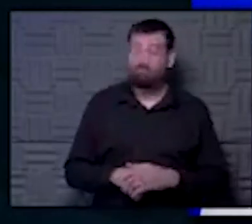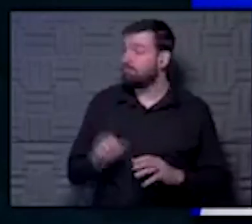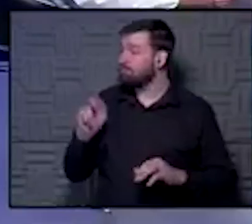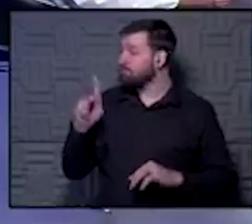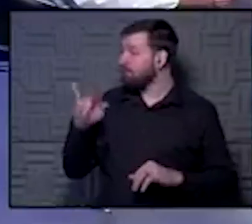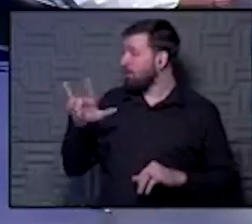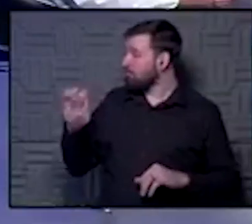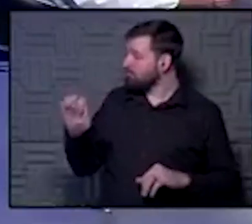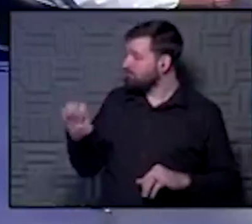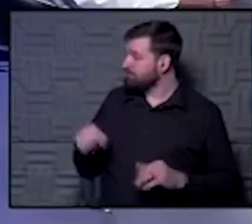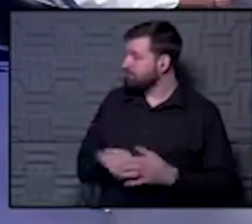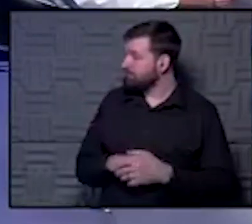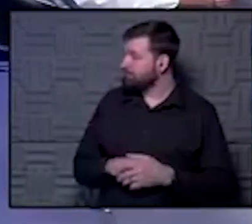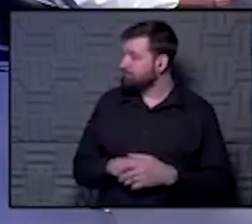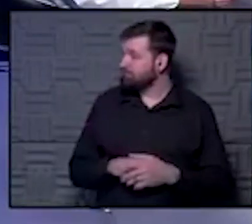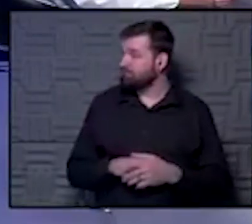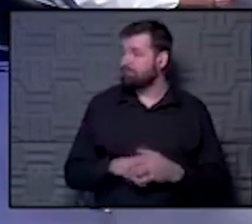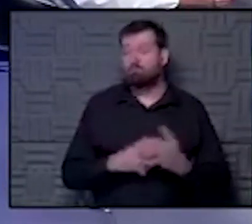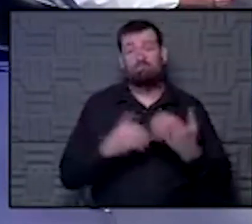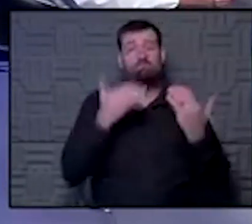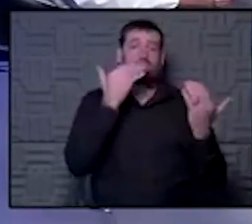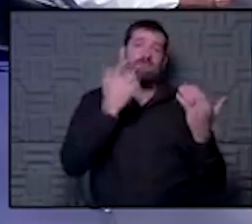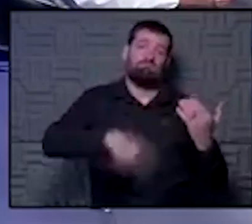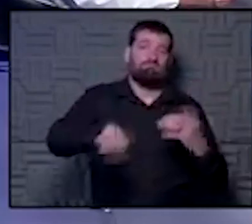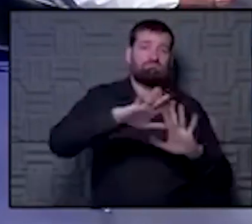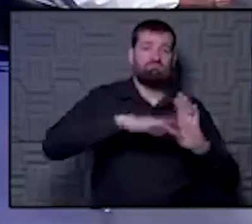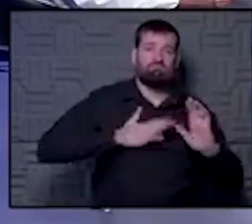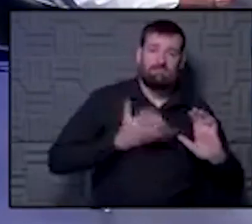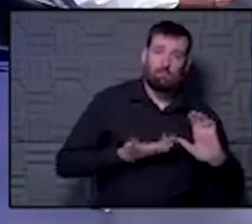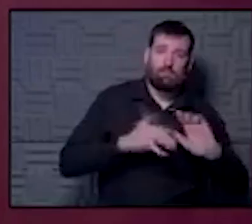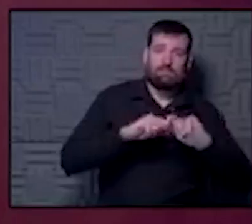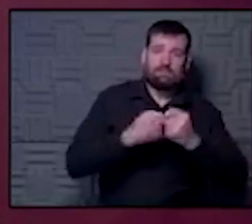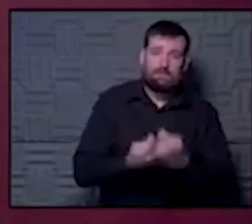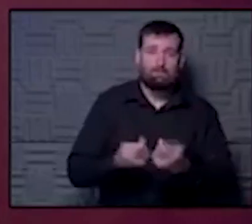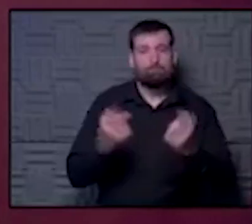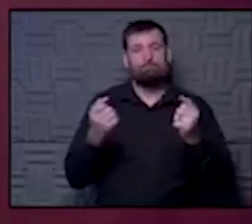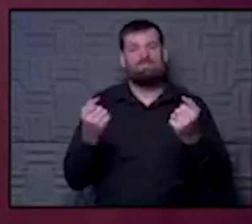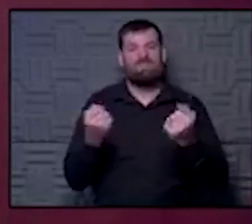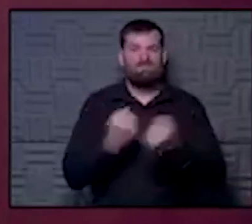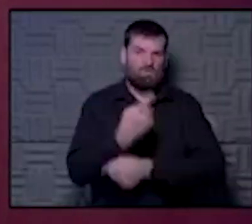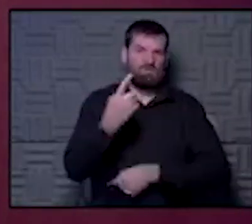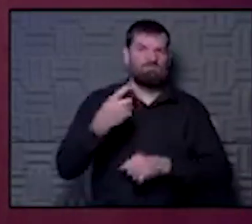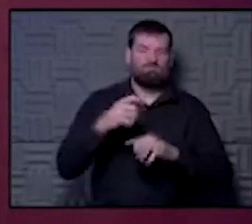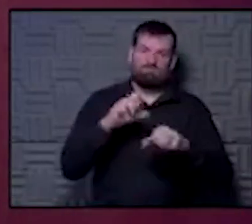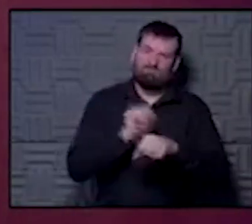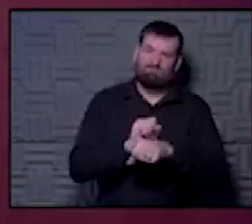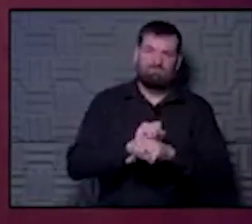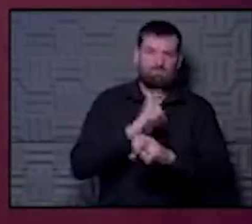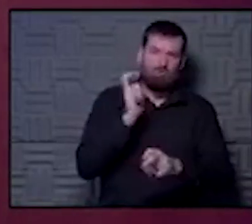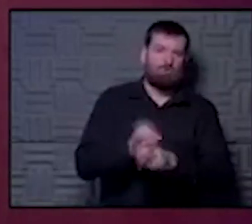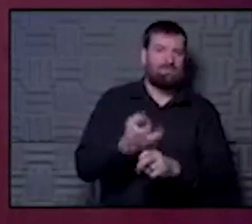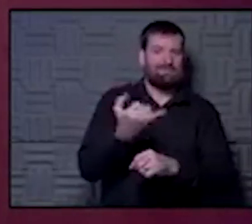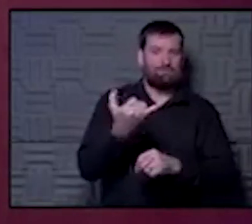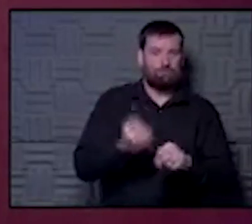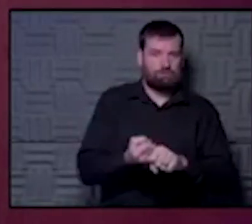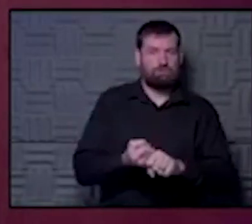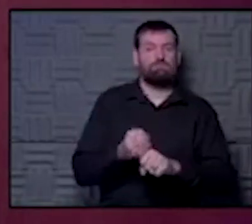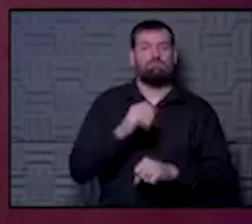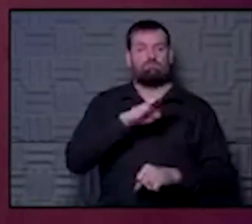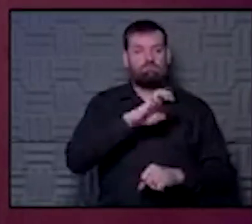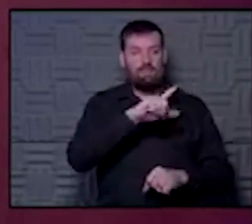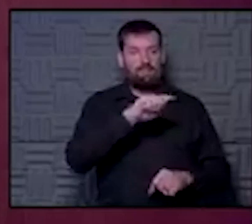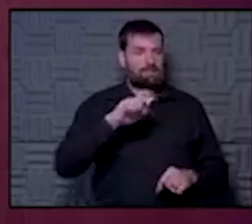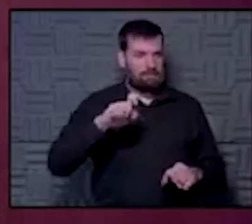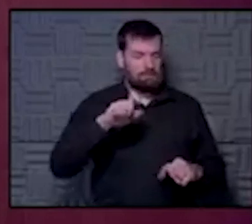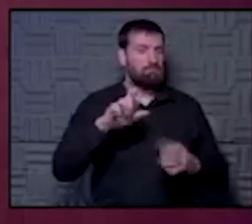Kyle? Yeah, I just want to say thanks to everyone on our team, and everyone has worked really hard this past year, and it's been definitely a challenging time like Belete was speaking about,